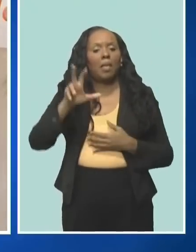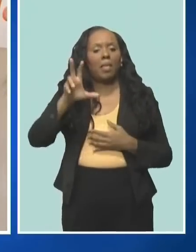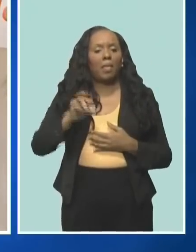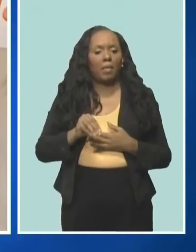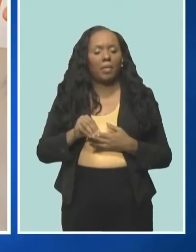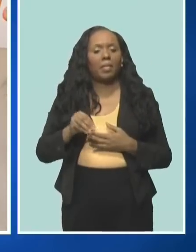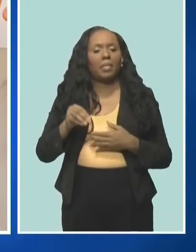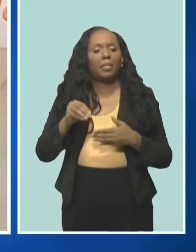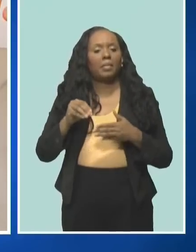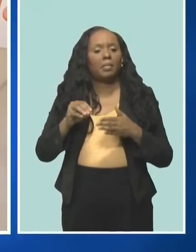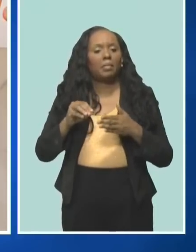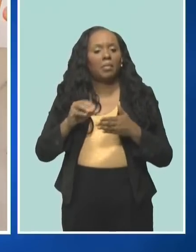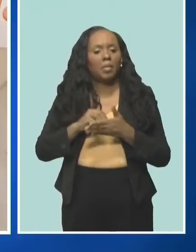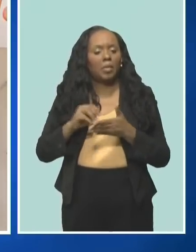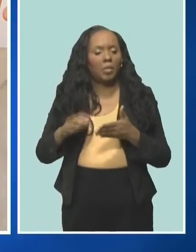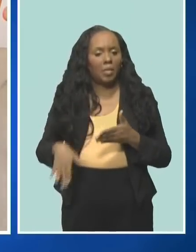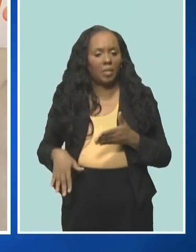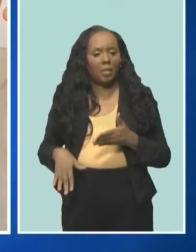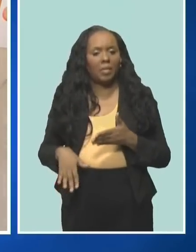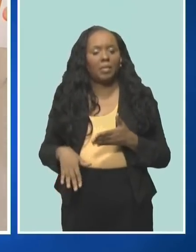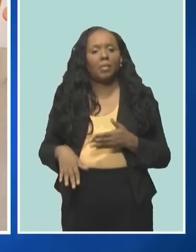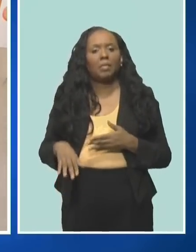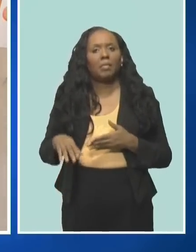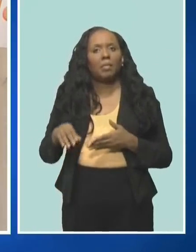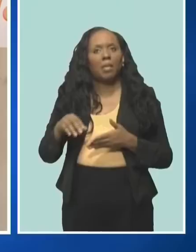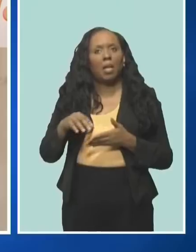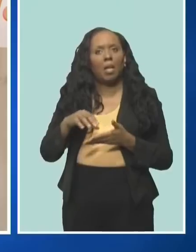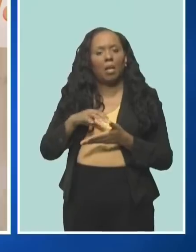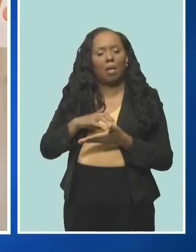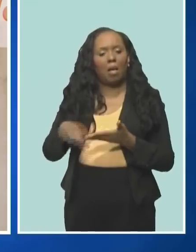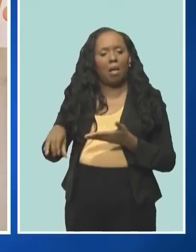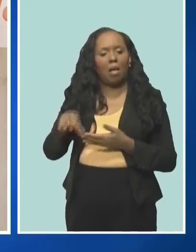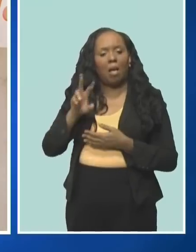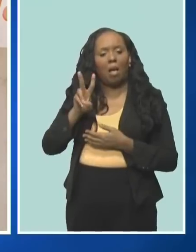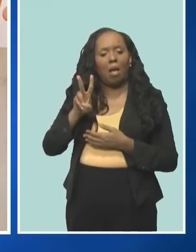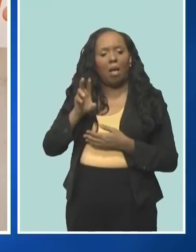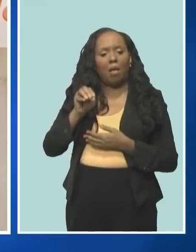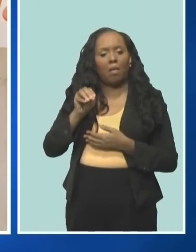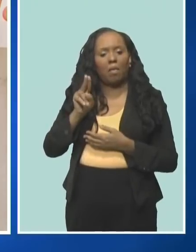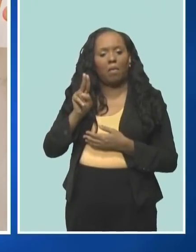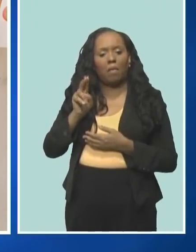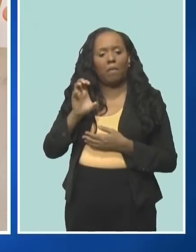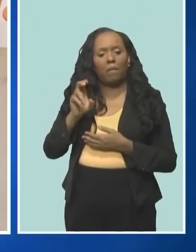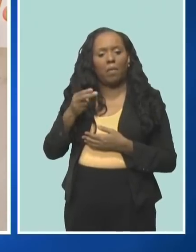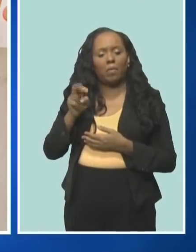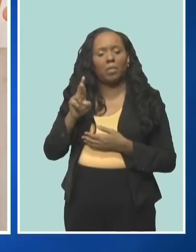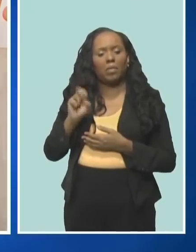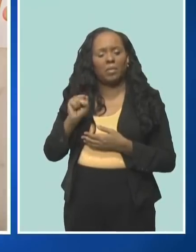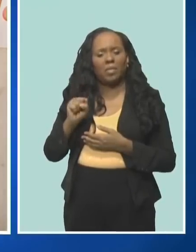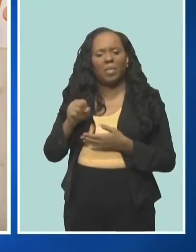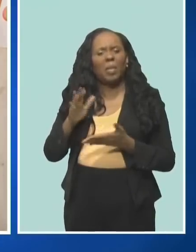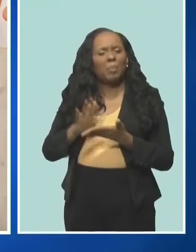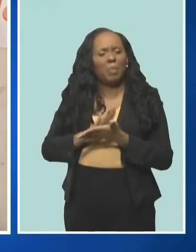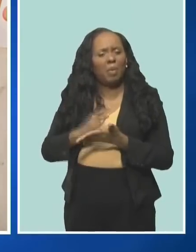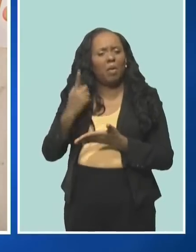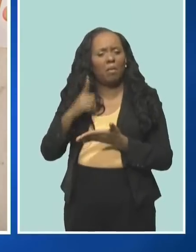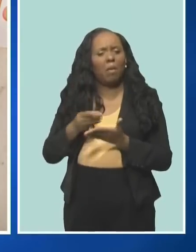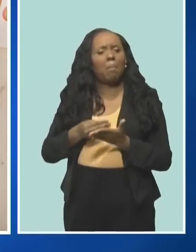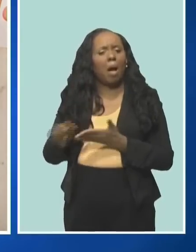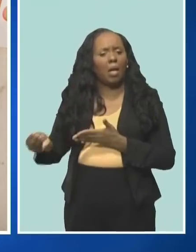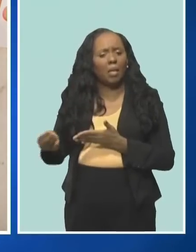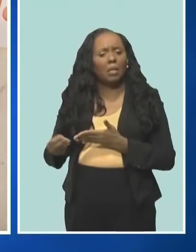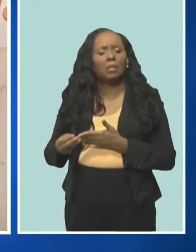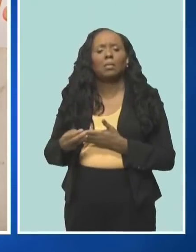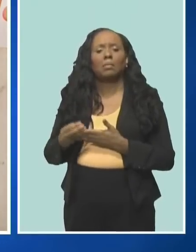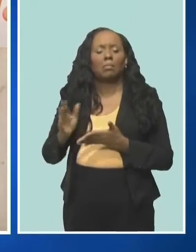vouchers. President Patricia Paris says the vouchers are worth a substantial amount and are to be used to purchase back-to-school supplies for